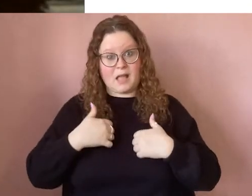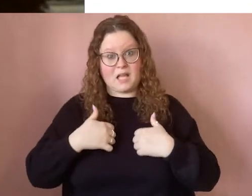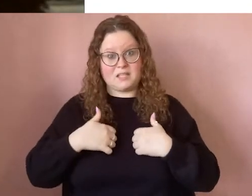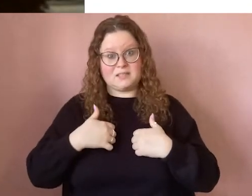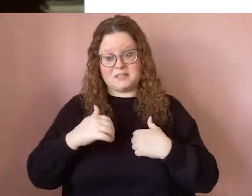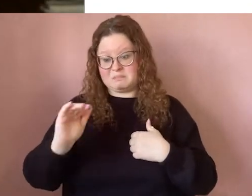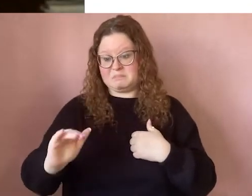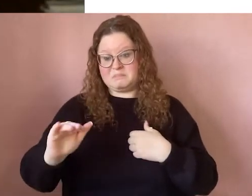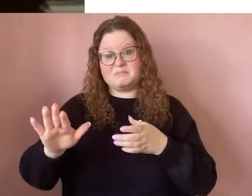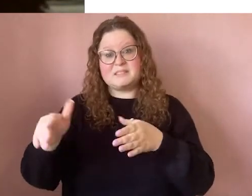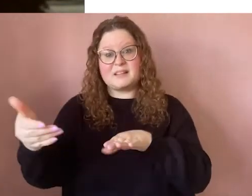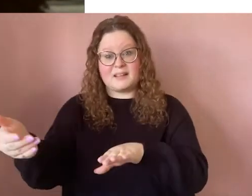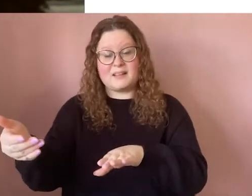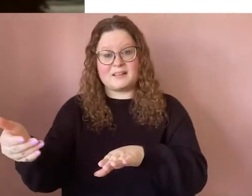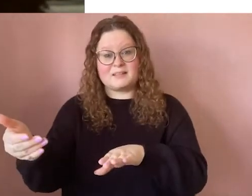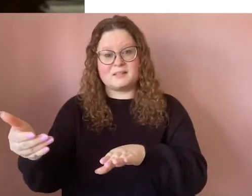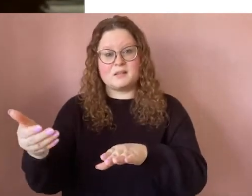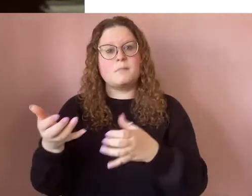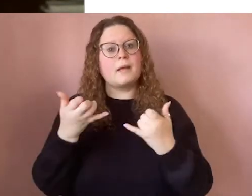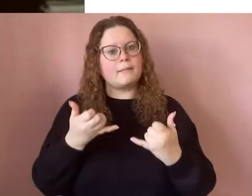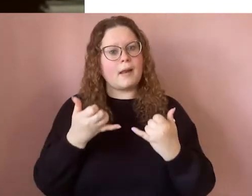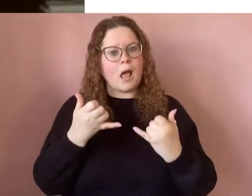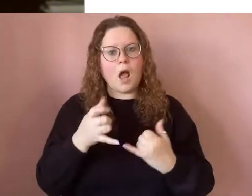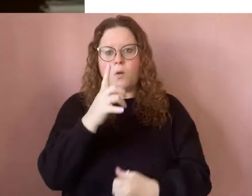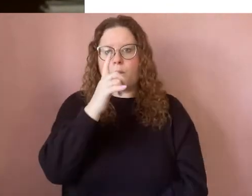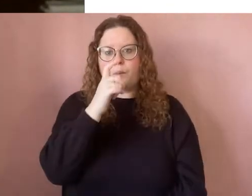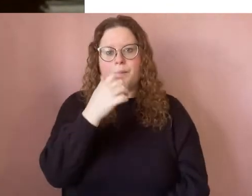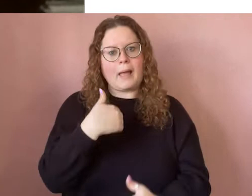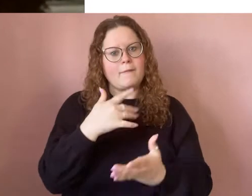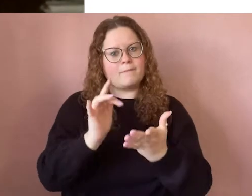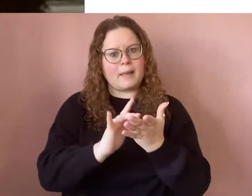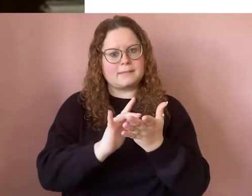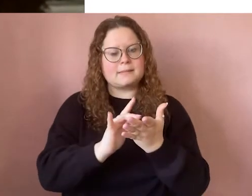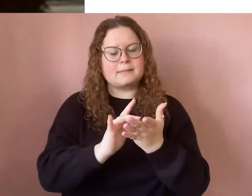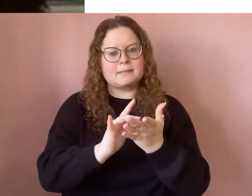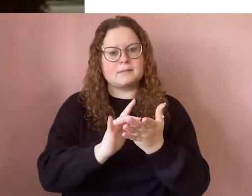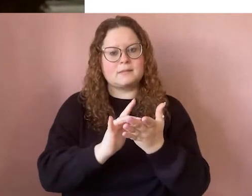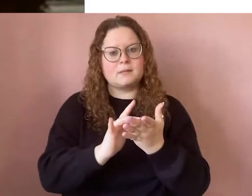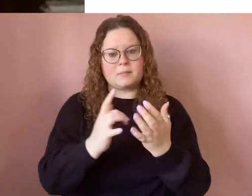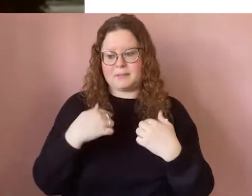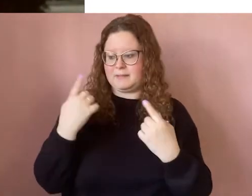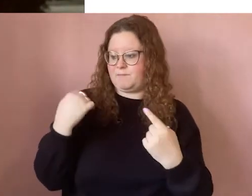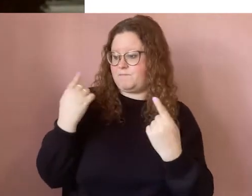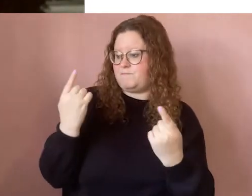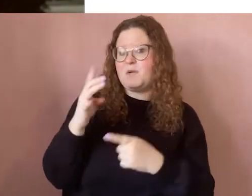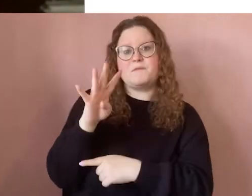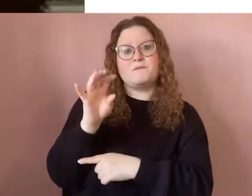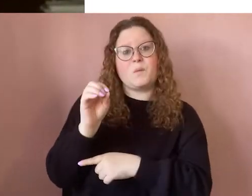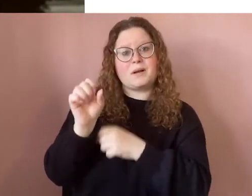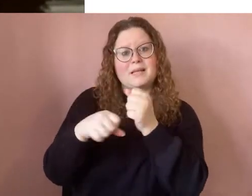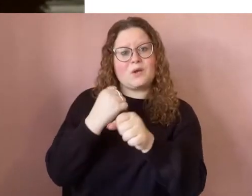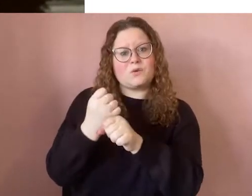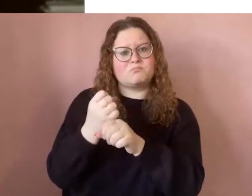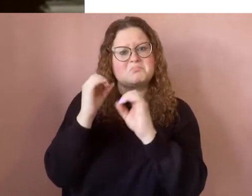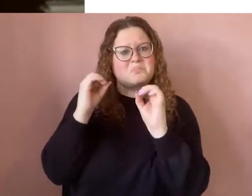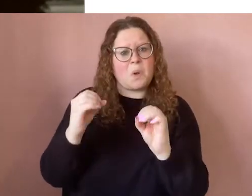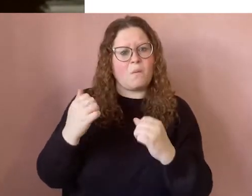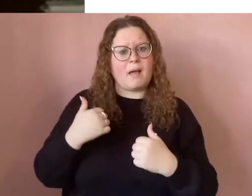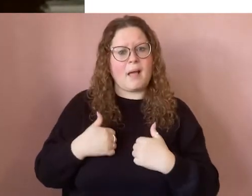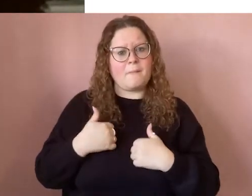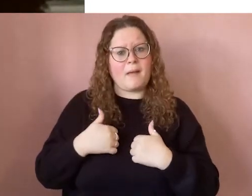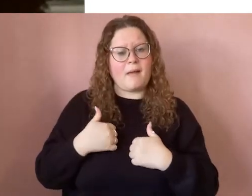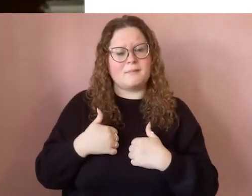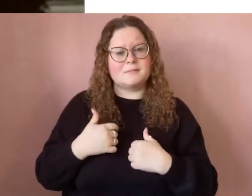simply another chronic thing you have to live with, but I haven't had an asthma attack in 40 years. That's where depression will end up.